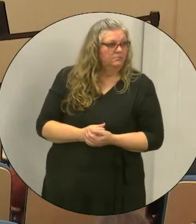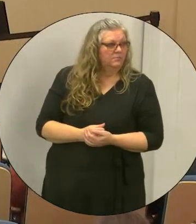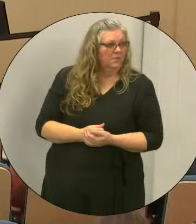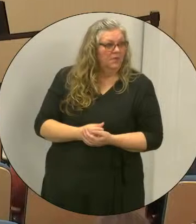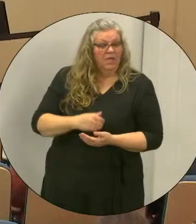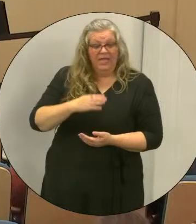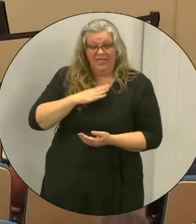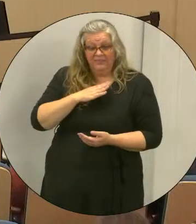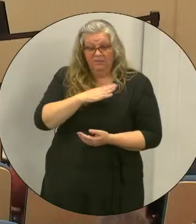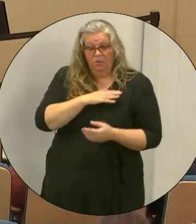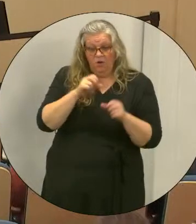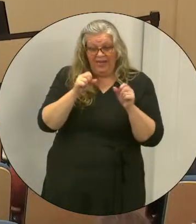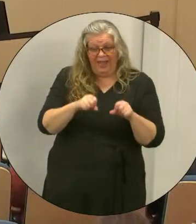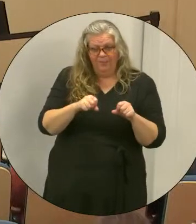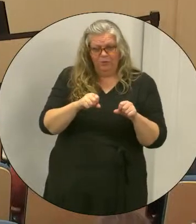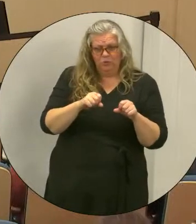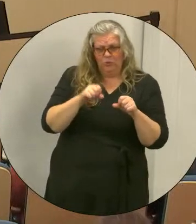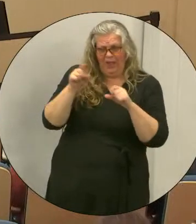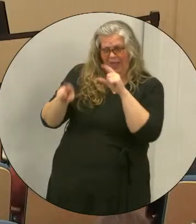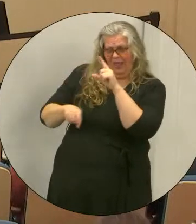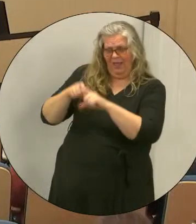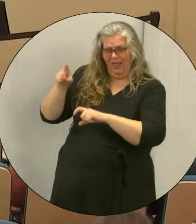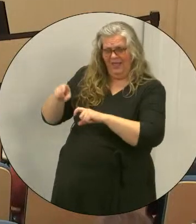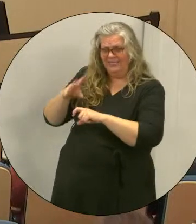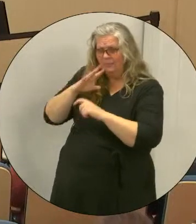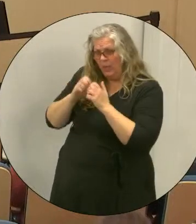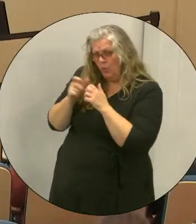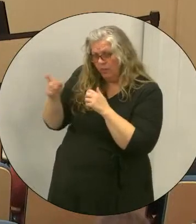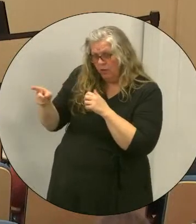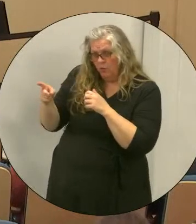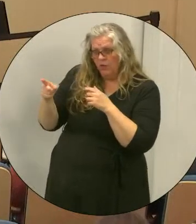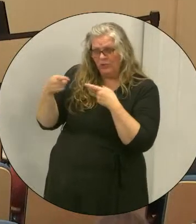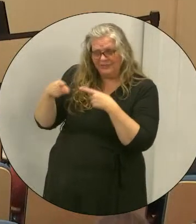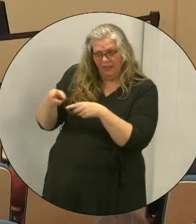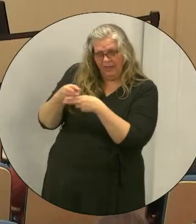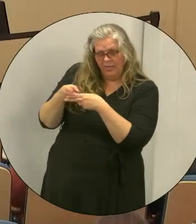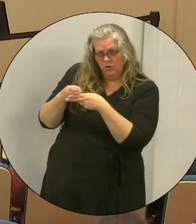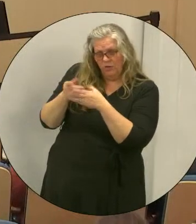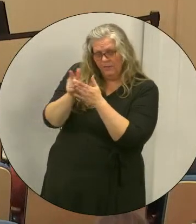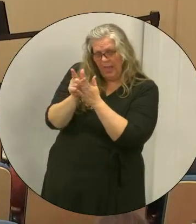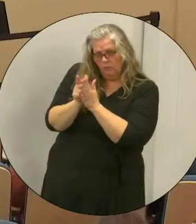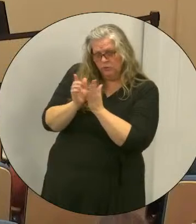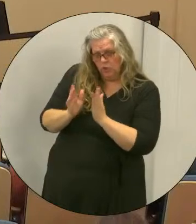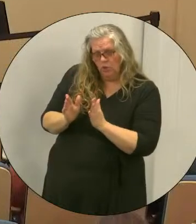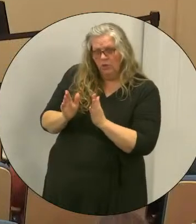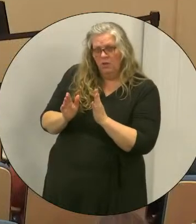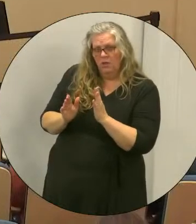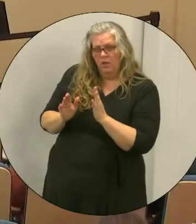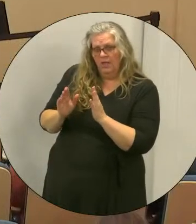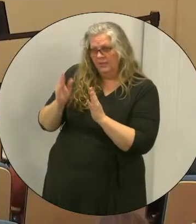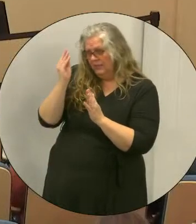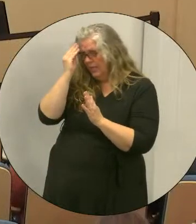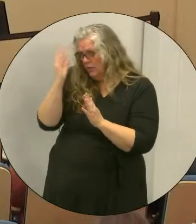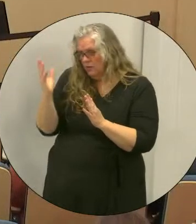to talk to you while you're still our interim counsel as far as giving you input? About everything else except